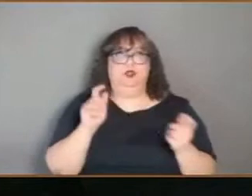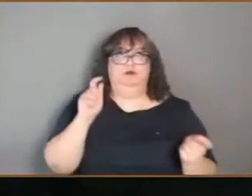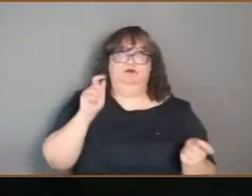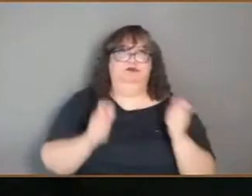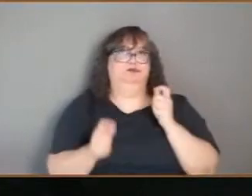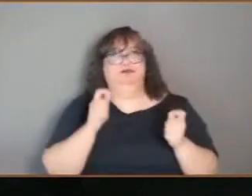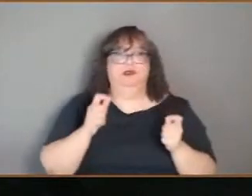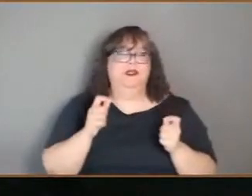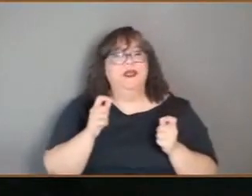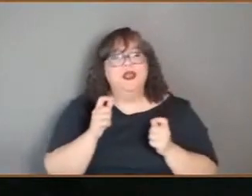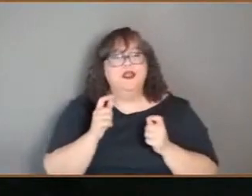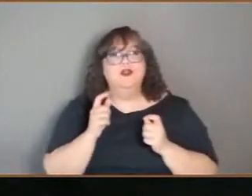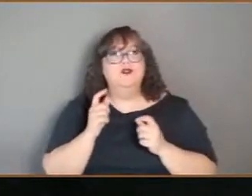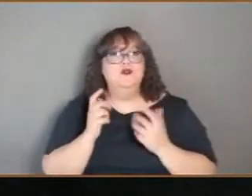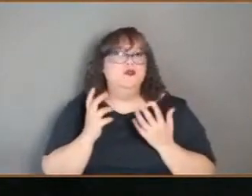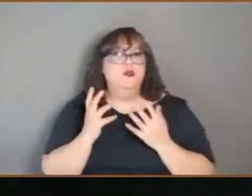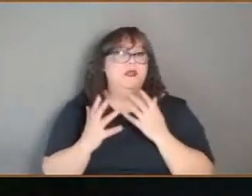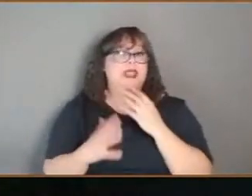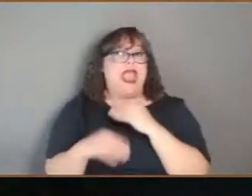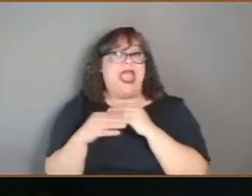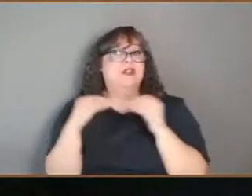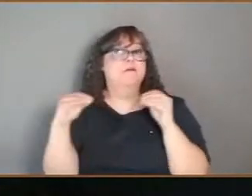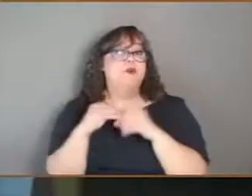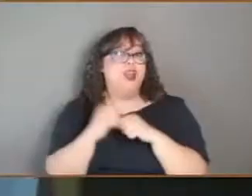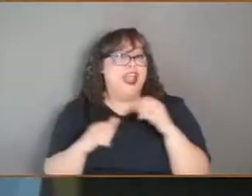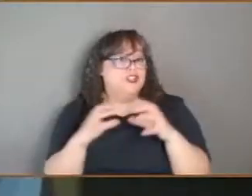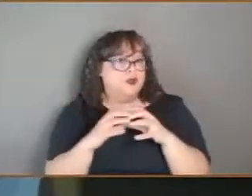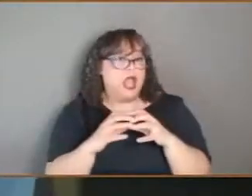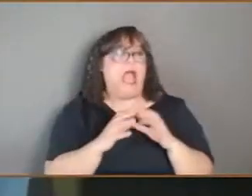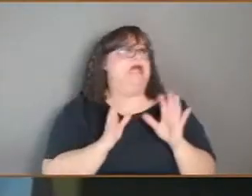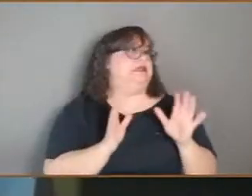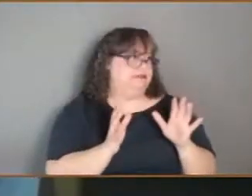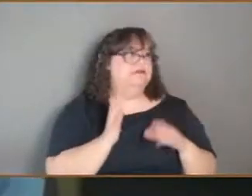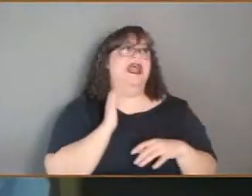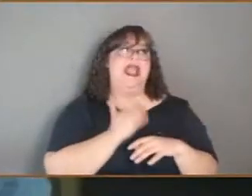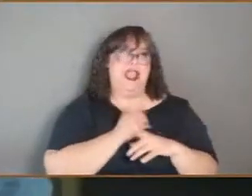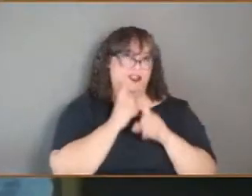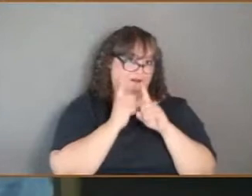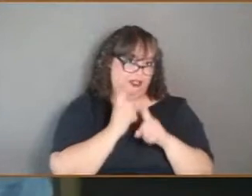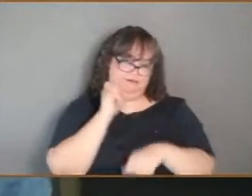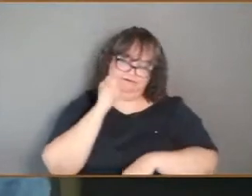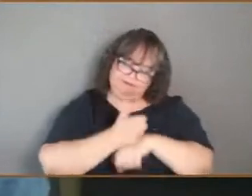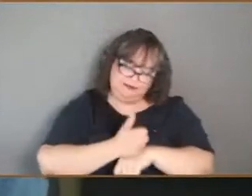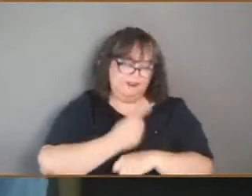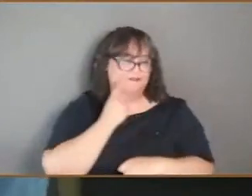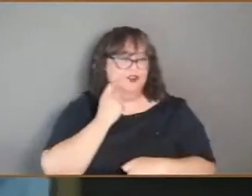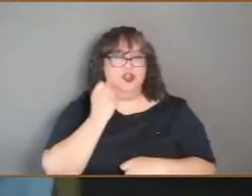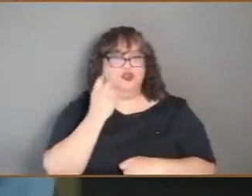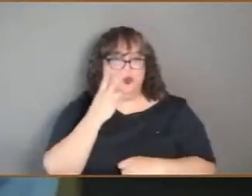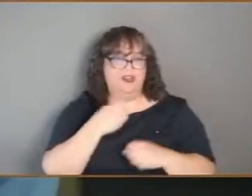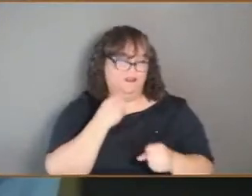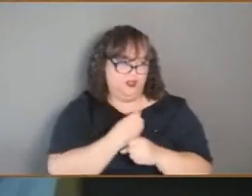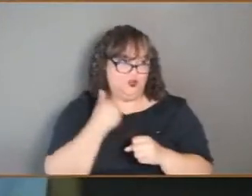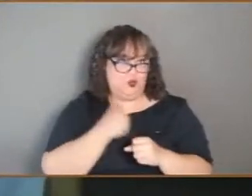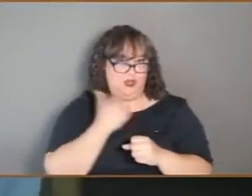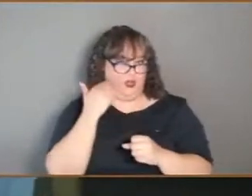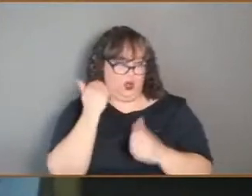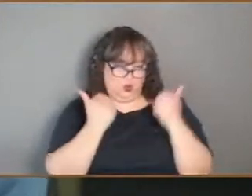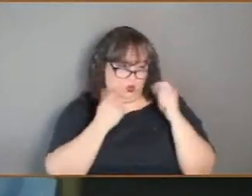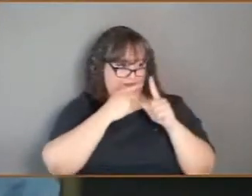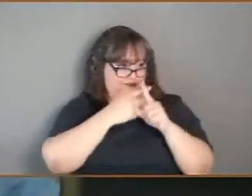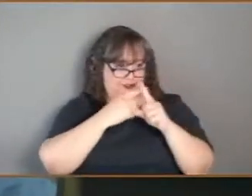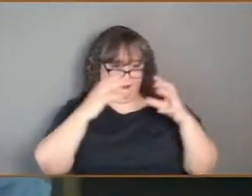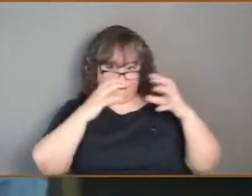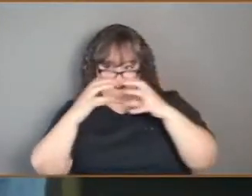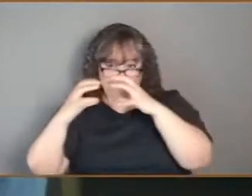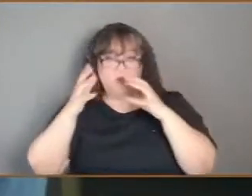in more asteroids? So the nominal mission's already been set, so the next 12 years, we know what targets we're going to see. The bonus asteroids